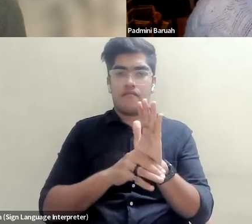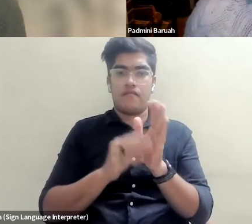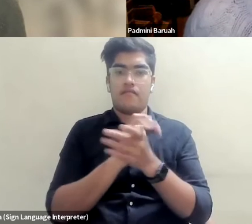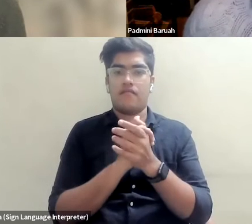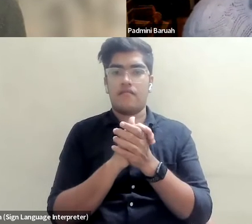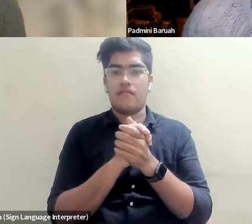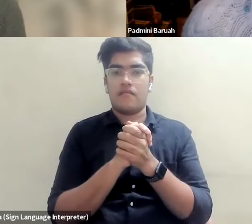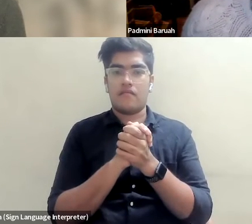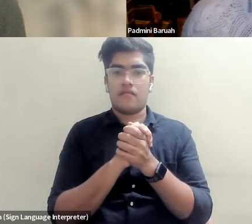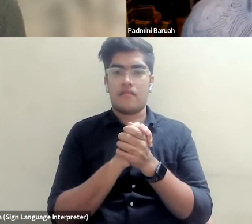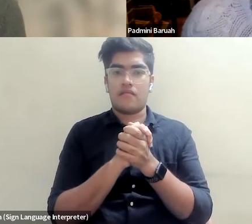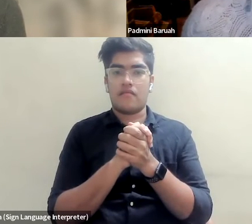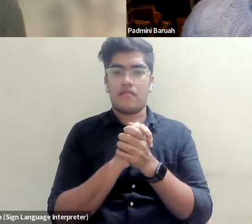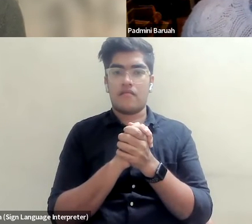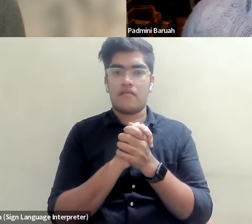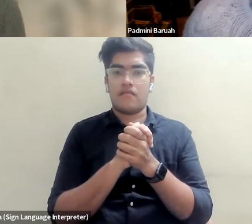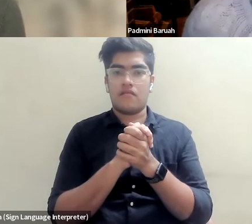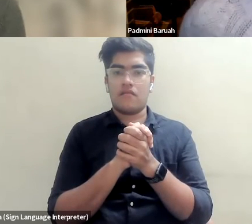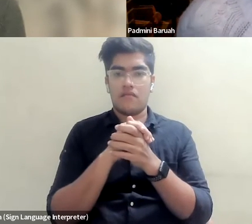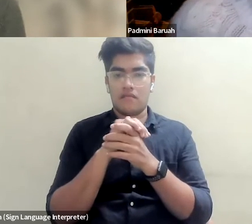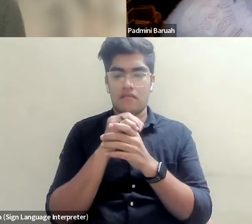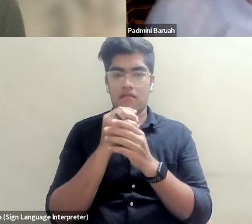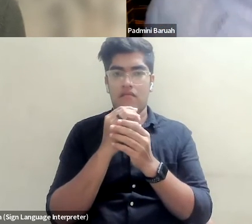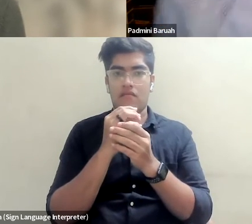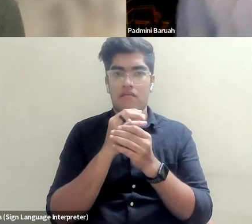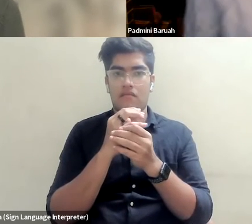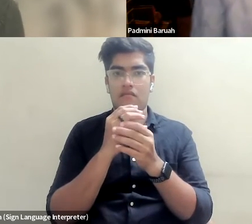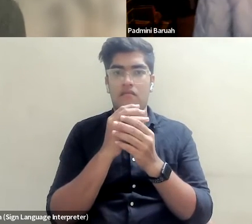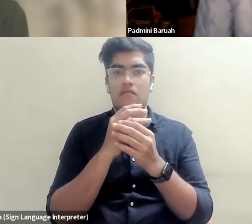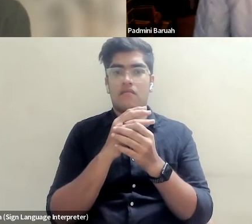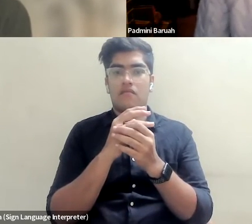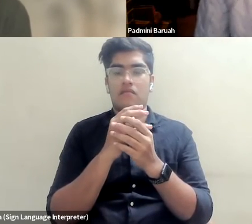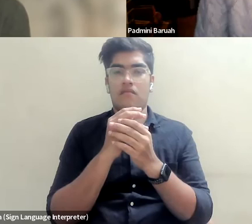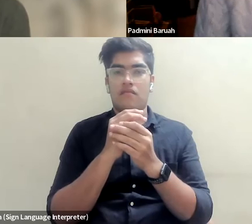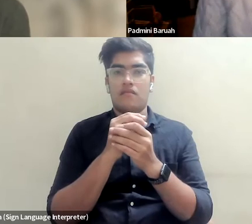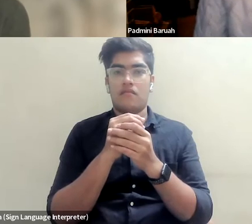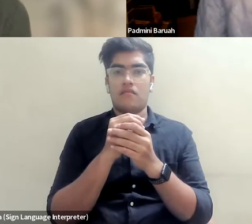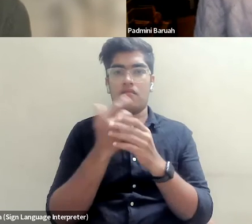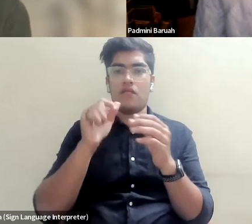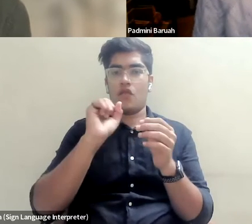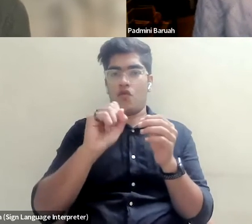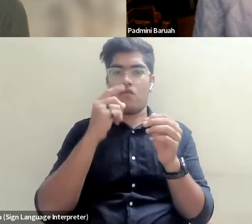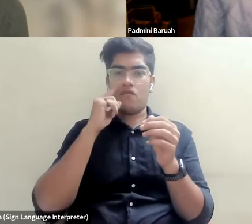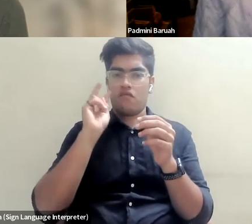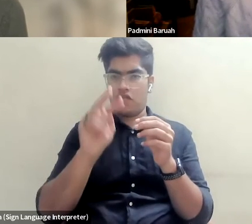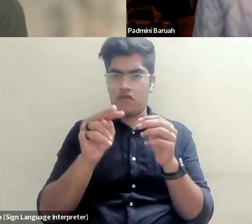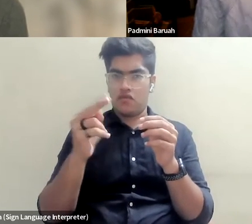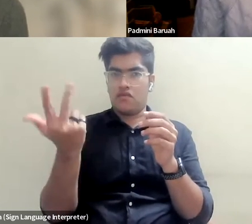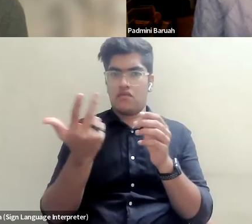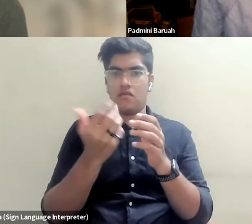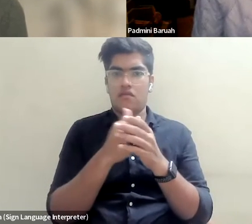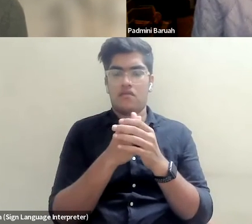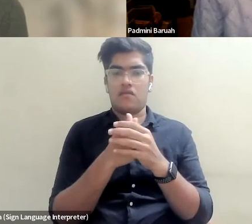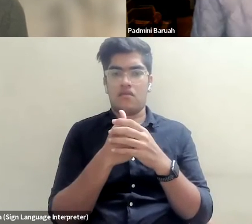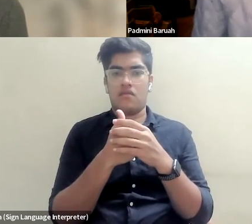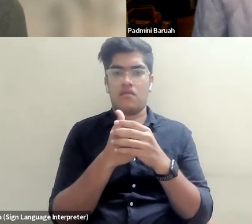these what? These views. That is the question here. Yeah. As in my views? I